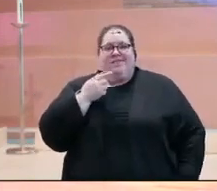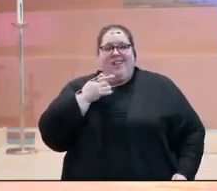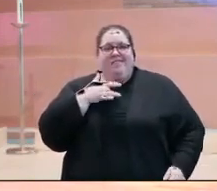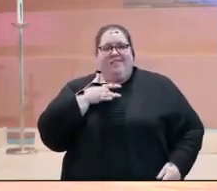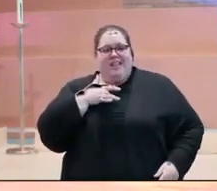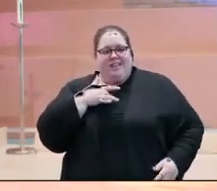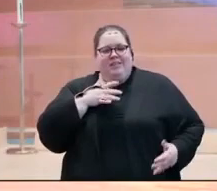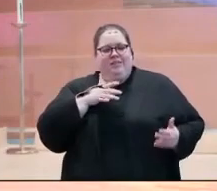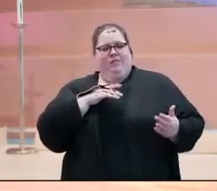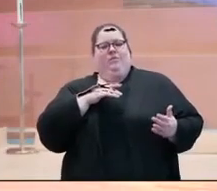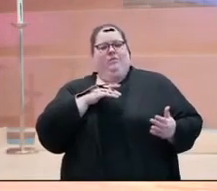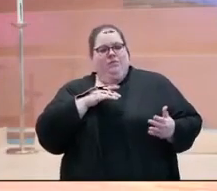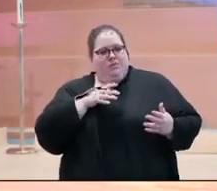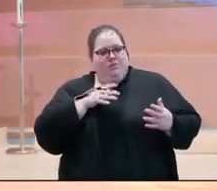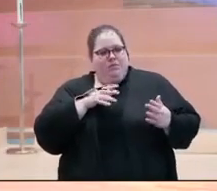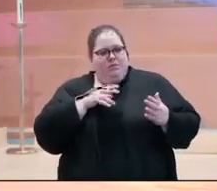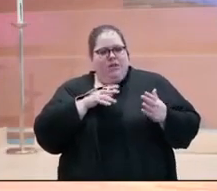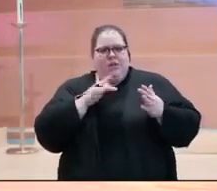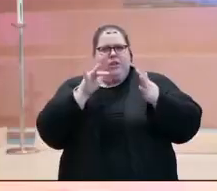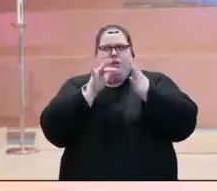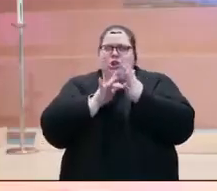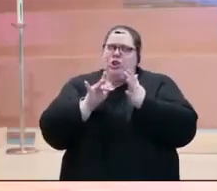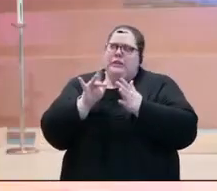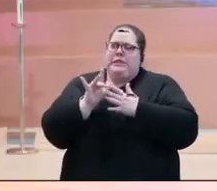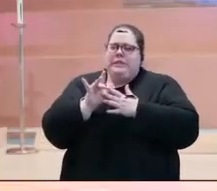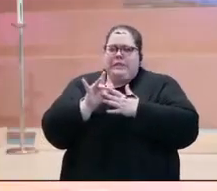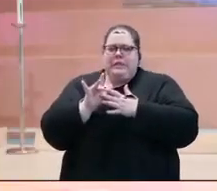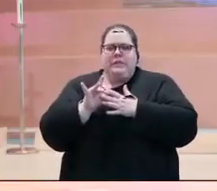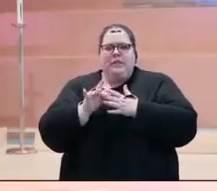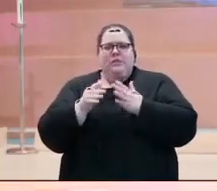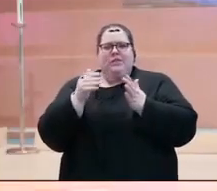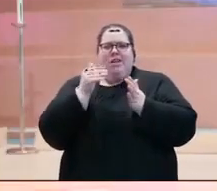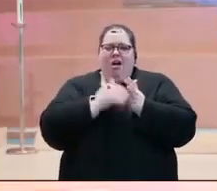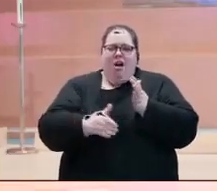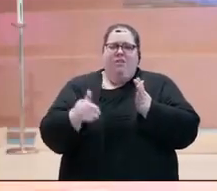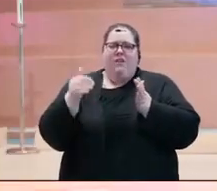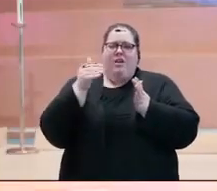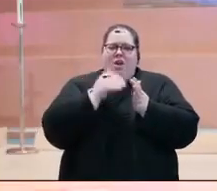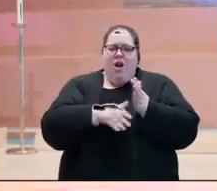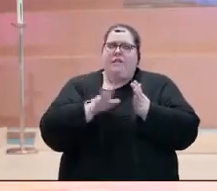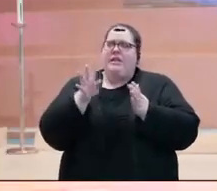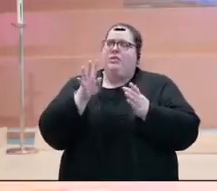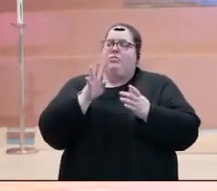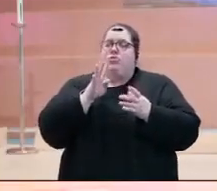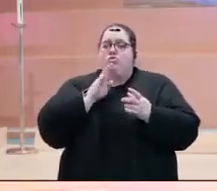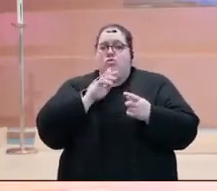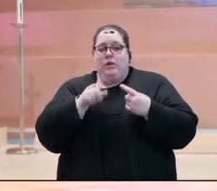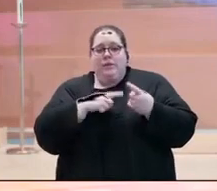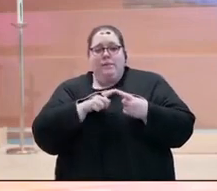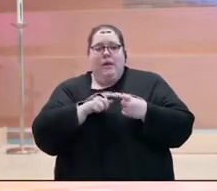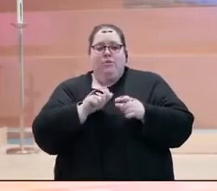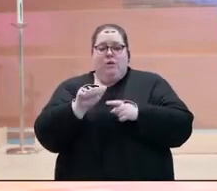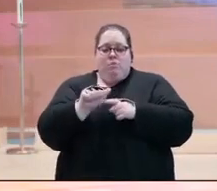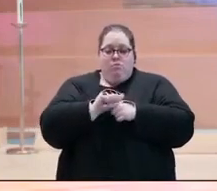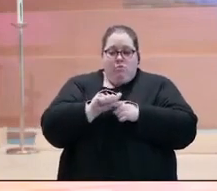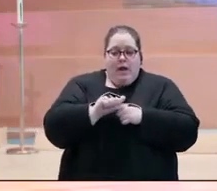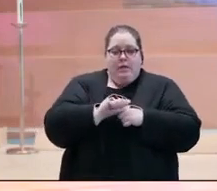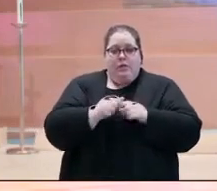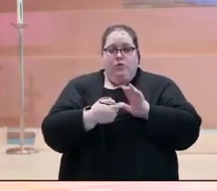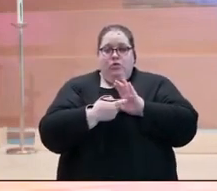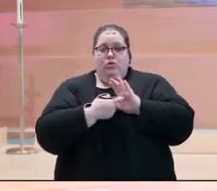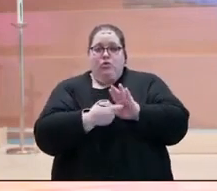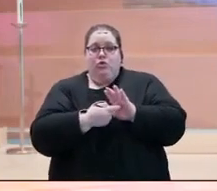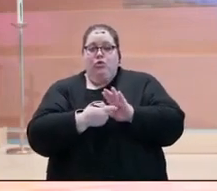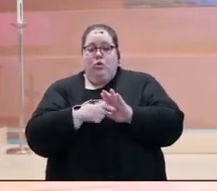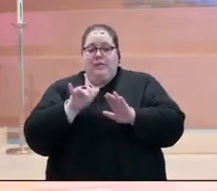to realize how often Jesus actually talks about and practices and shows hospitality throughout the